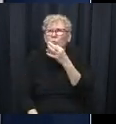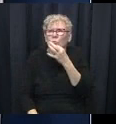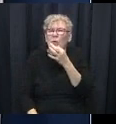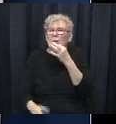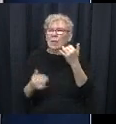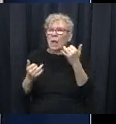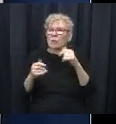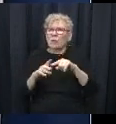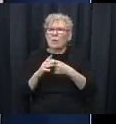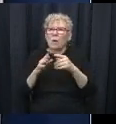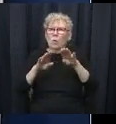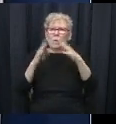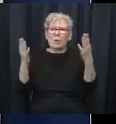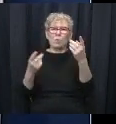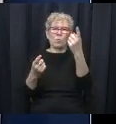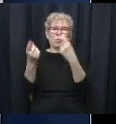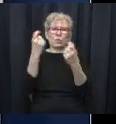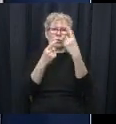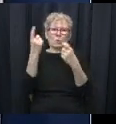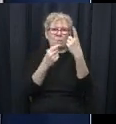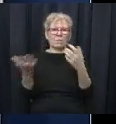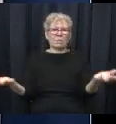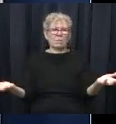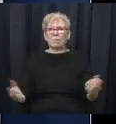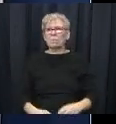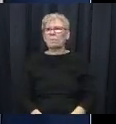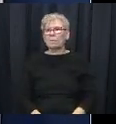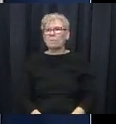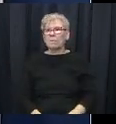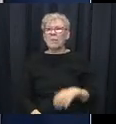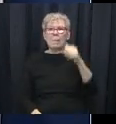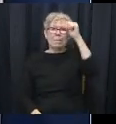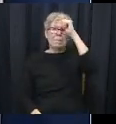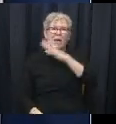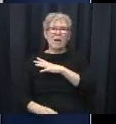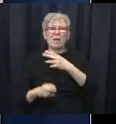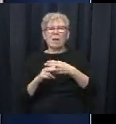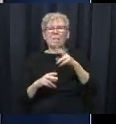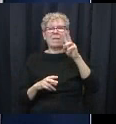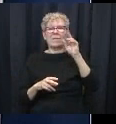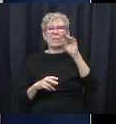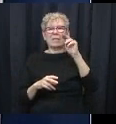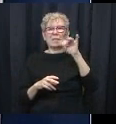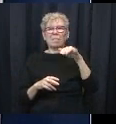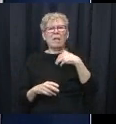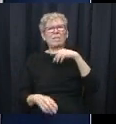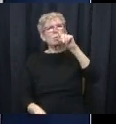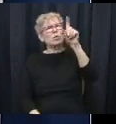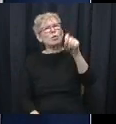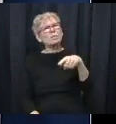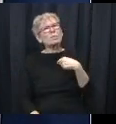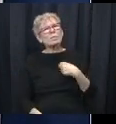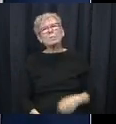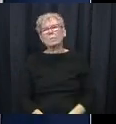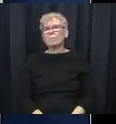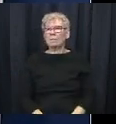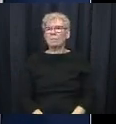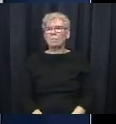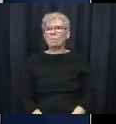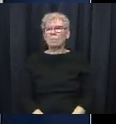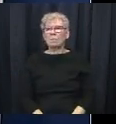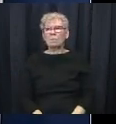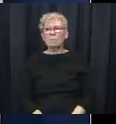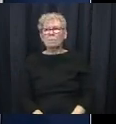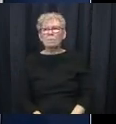Vinny Del Giudice at Bloomberg News in Denver. How do you plan to resolve potential dispute between counties and the state